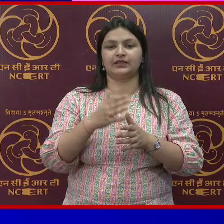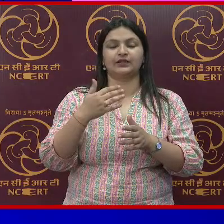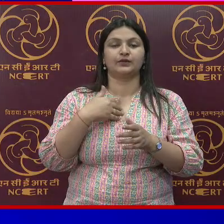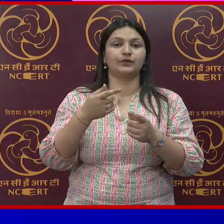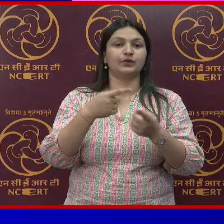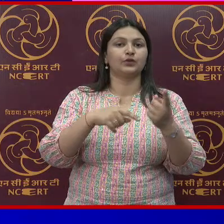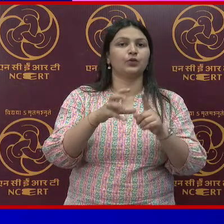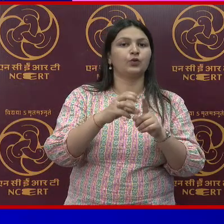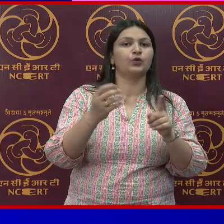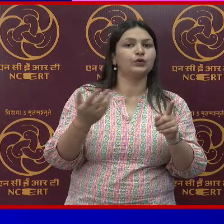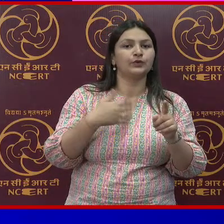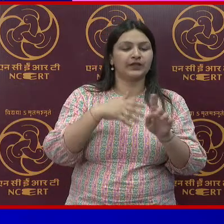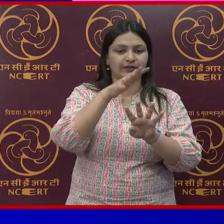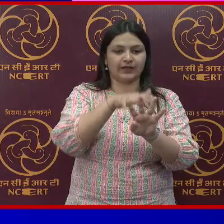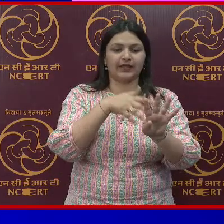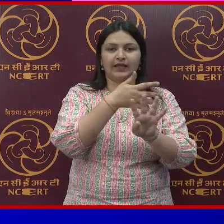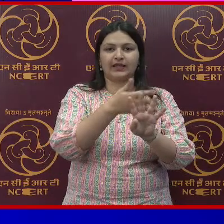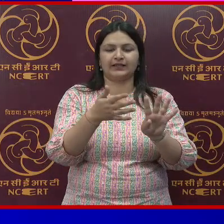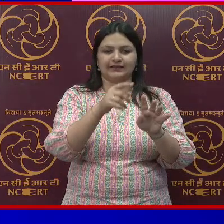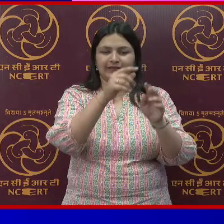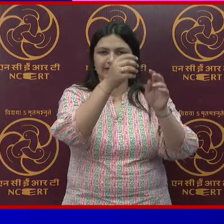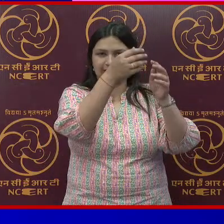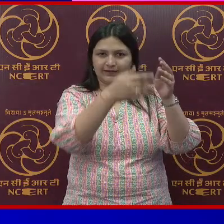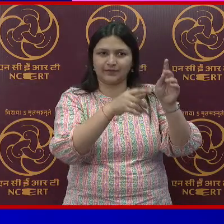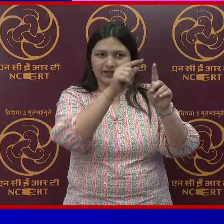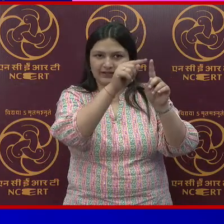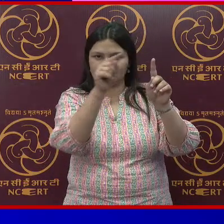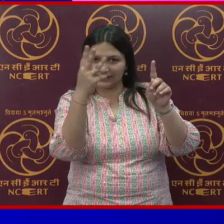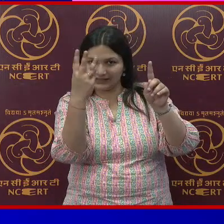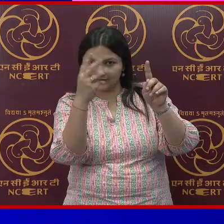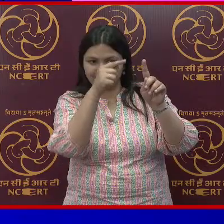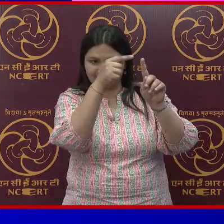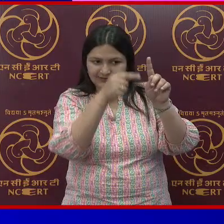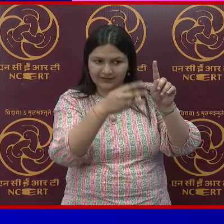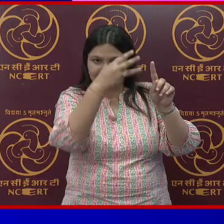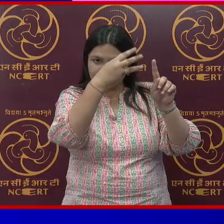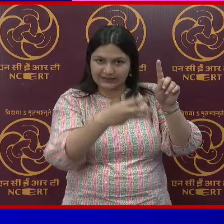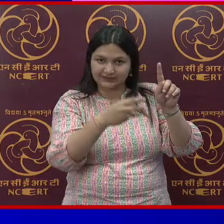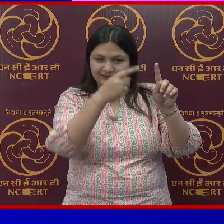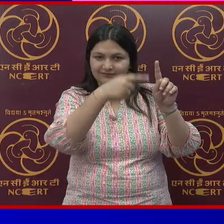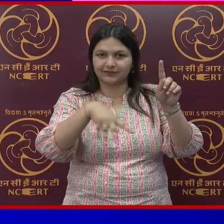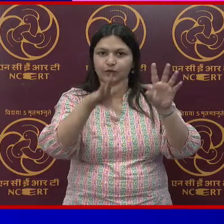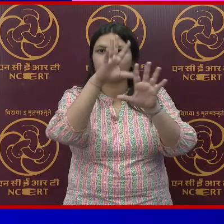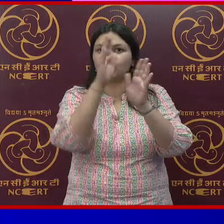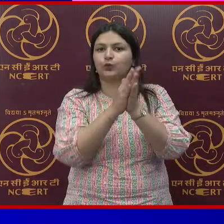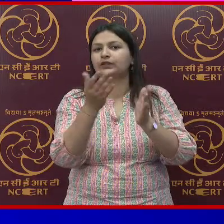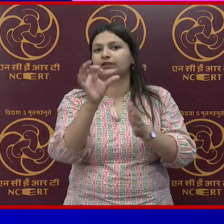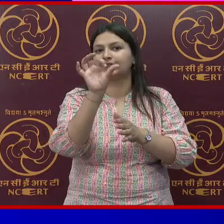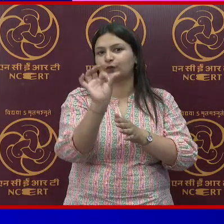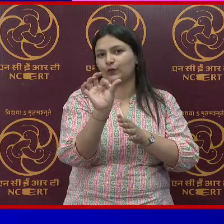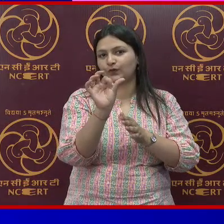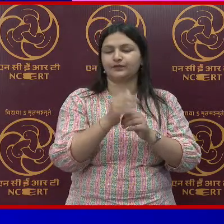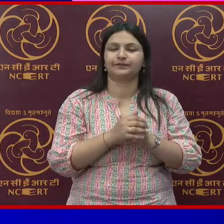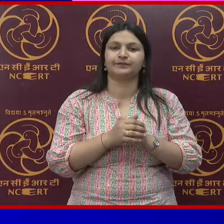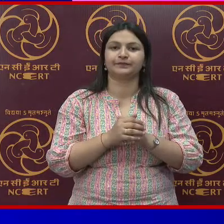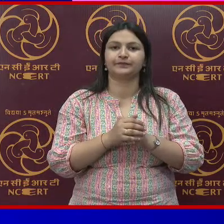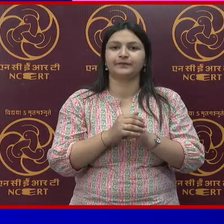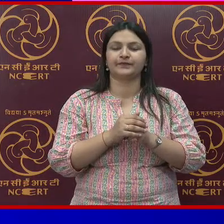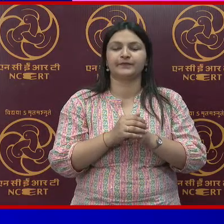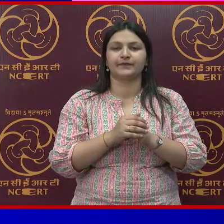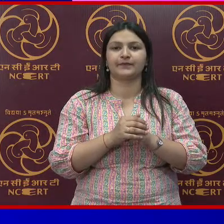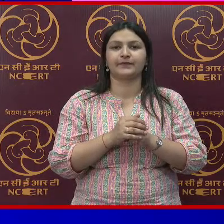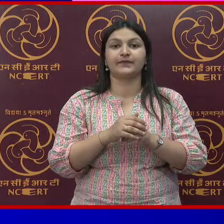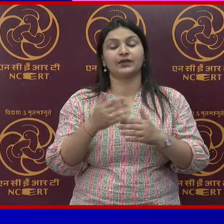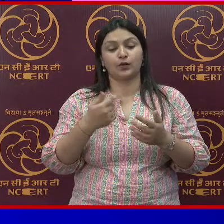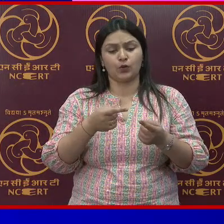grid, and they will give you the answer that you have seen 9 parts. 9 parts, right, okay. ma'am. Now moving ahead, each